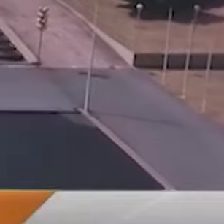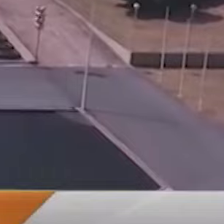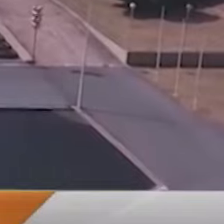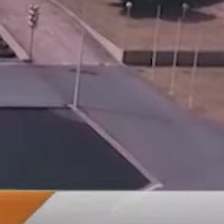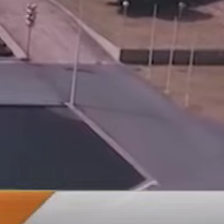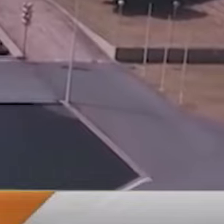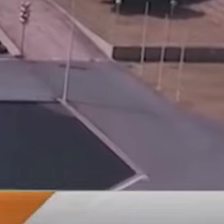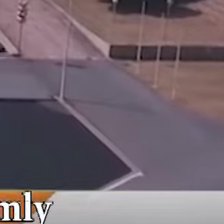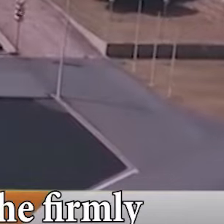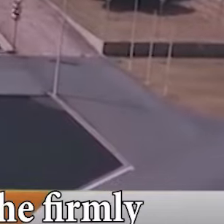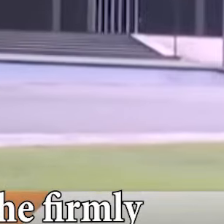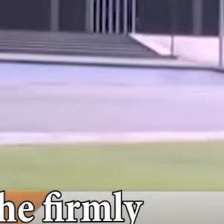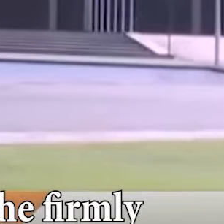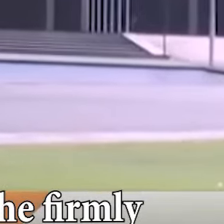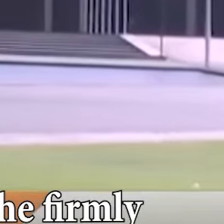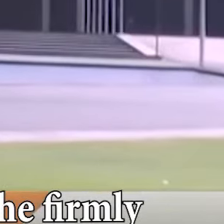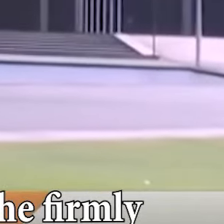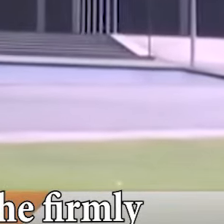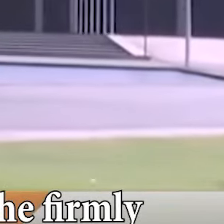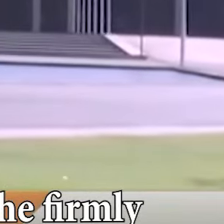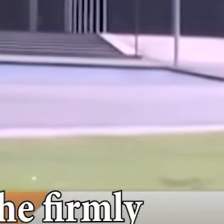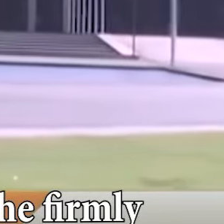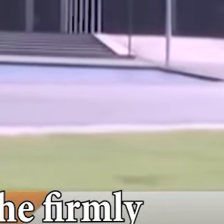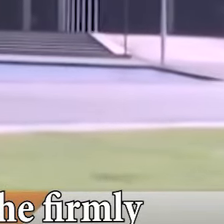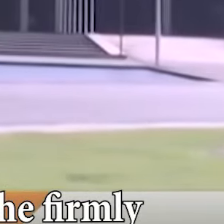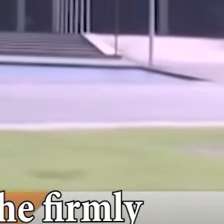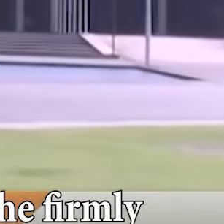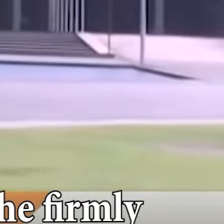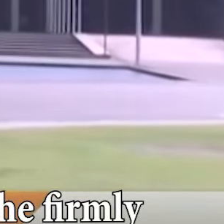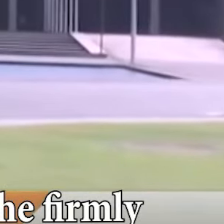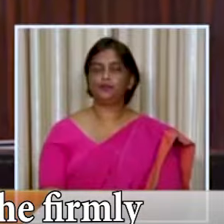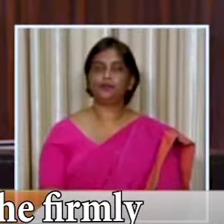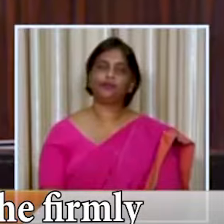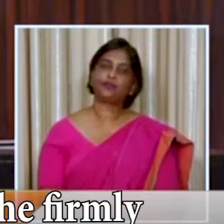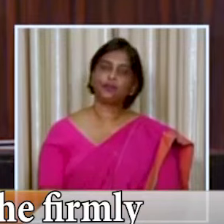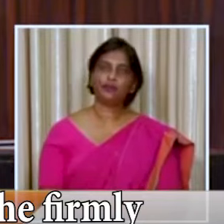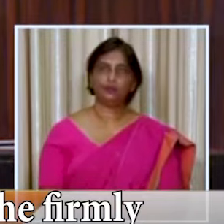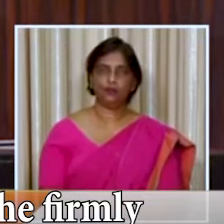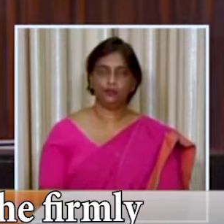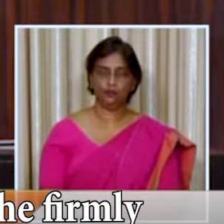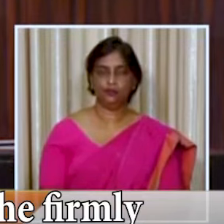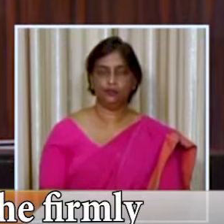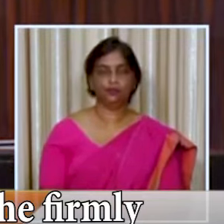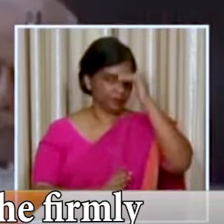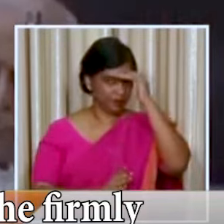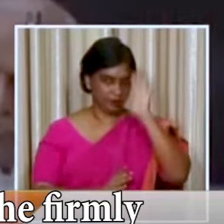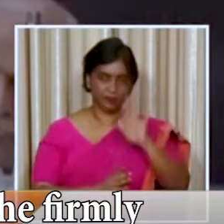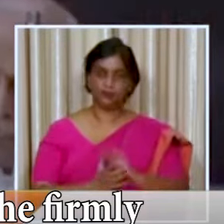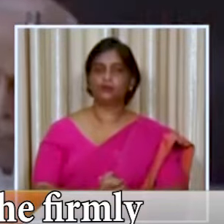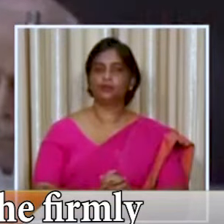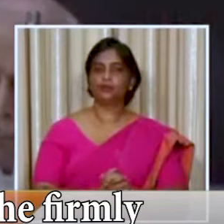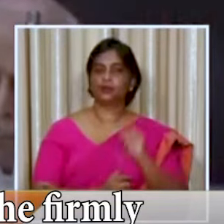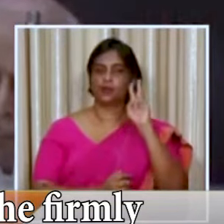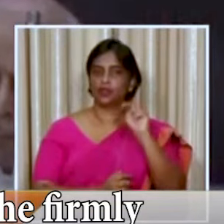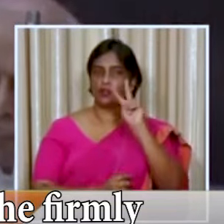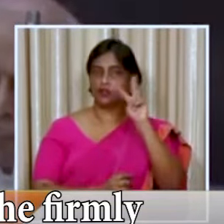In a special address to Parliament, President Ranil Wickremesinghe firmly defended Sri Lanka's engagement with the International Monetary Fund and